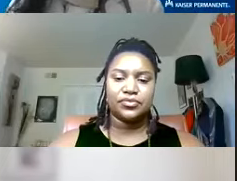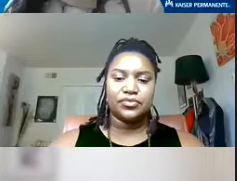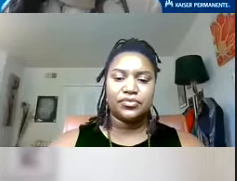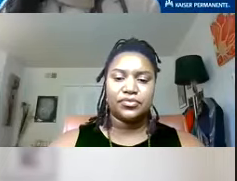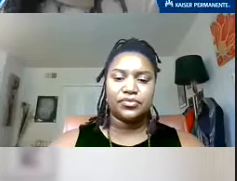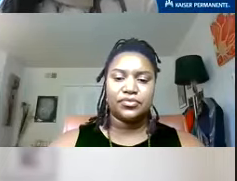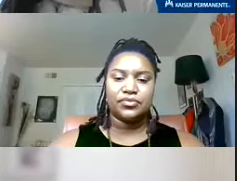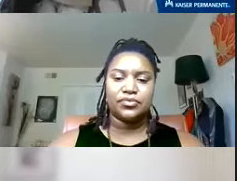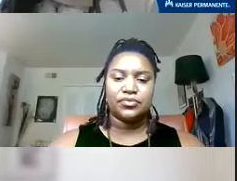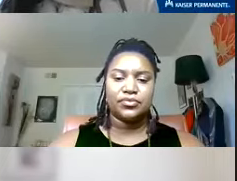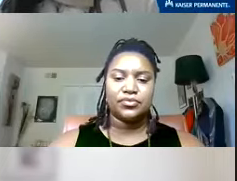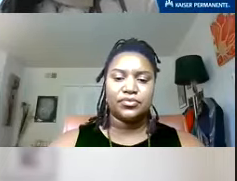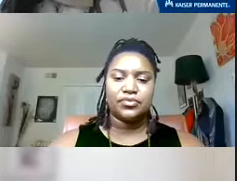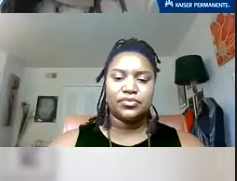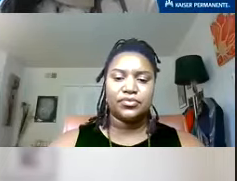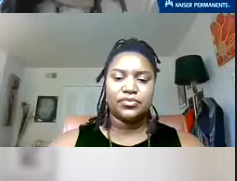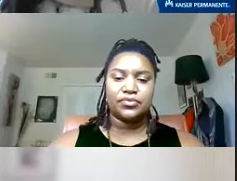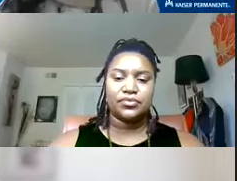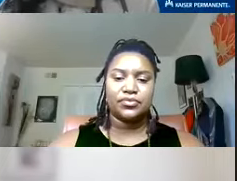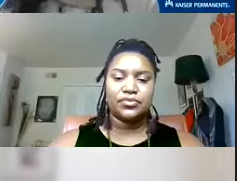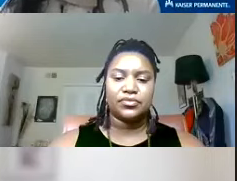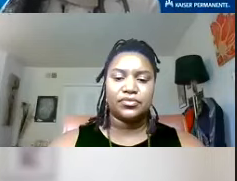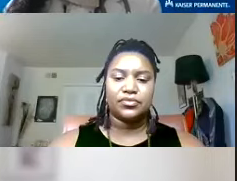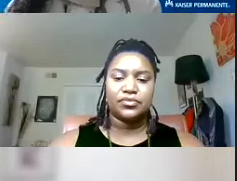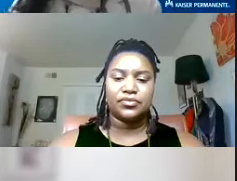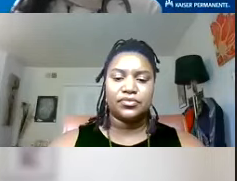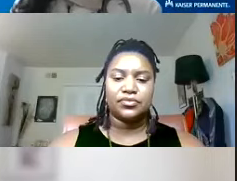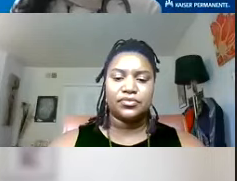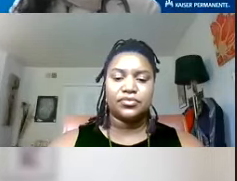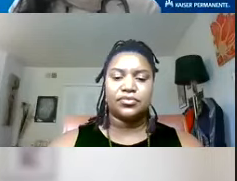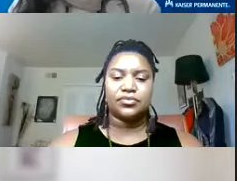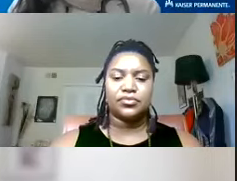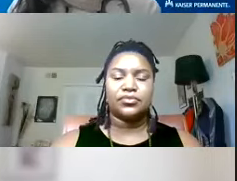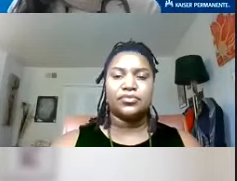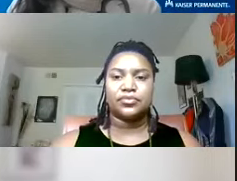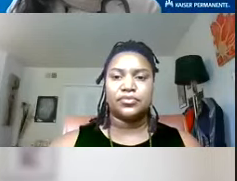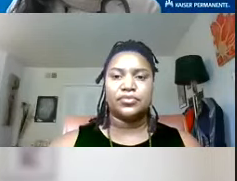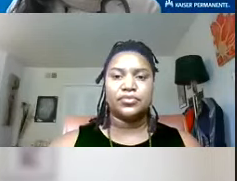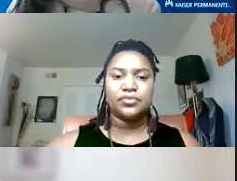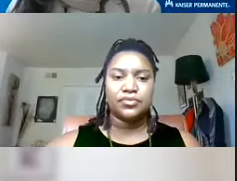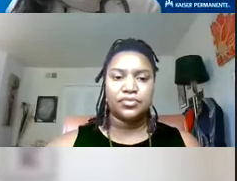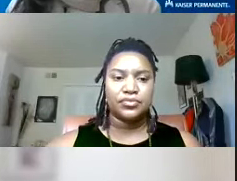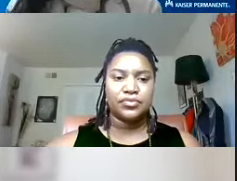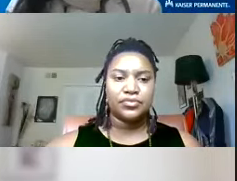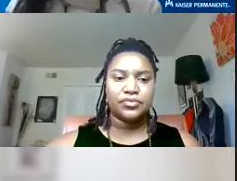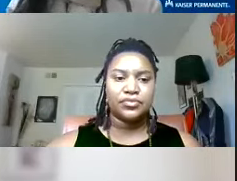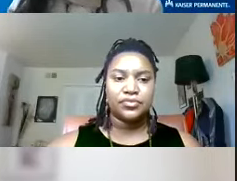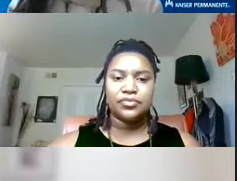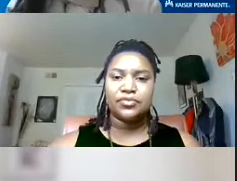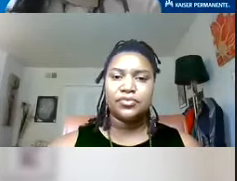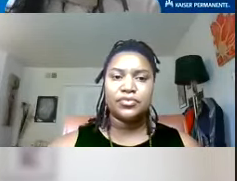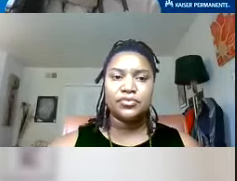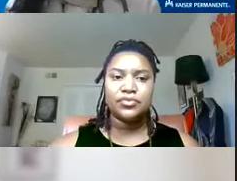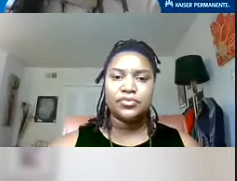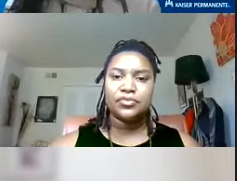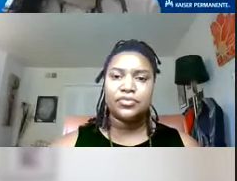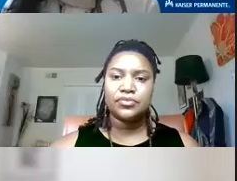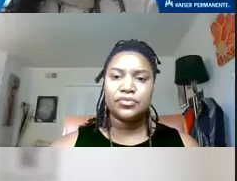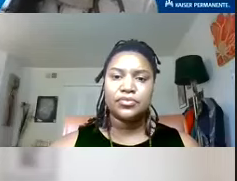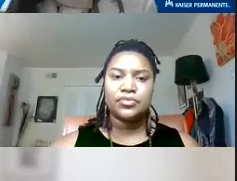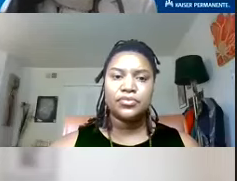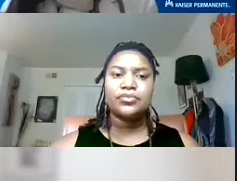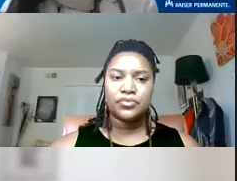sick. And there's less and less of the ability to do that. And so I haven't met